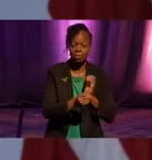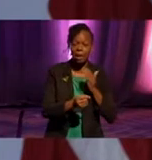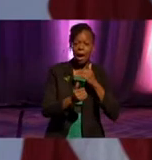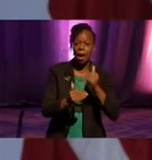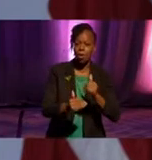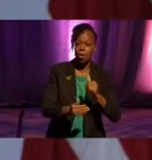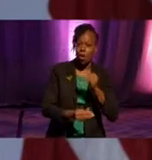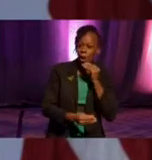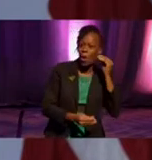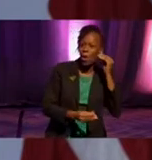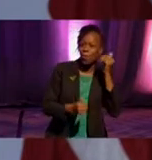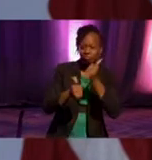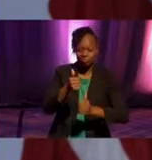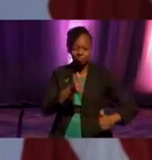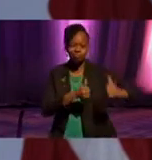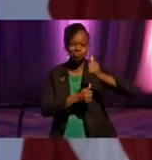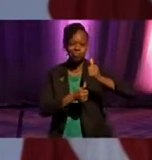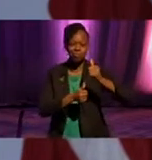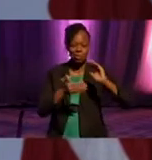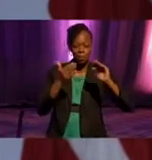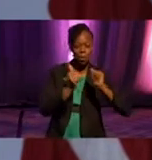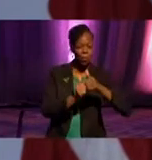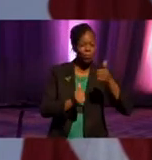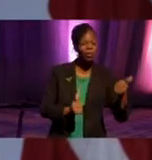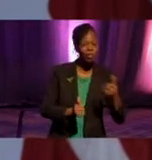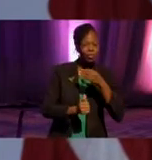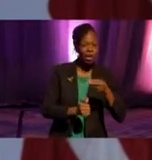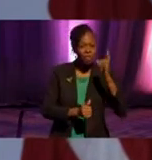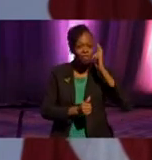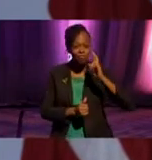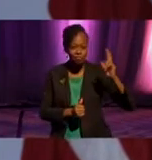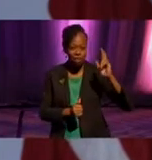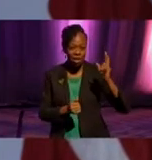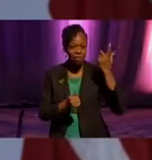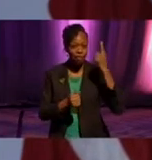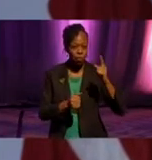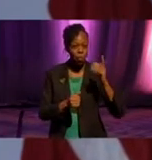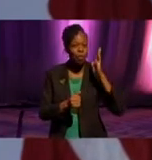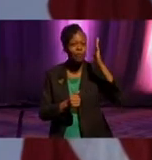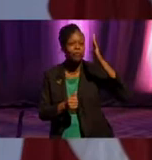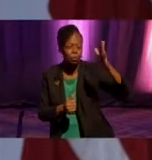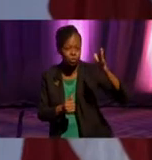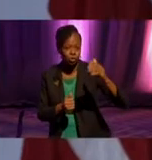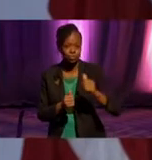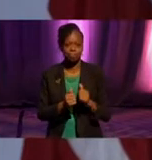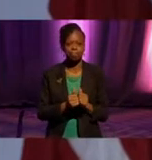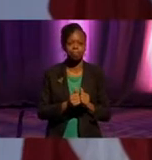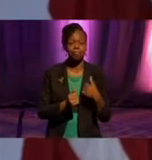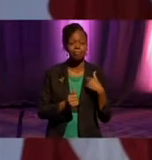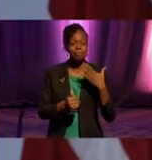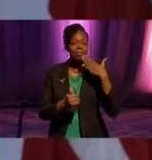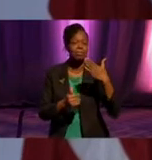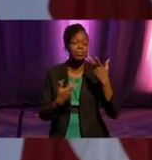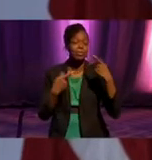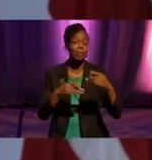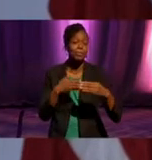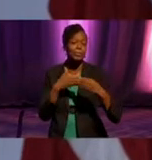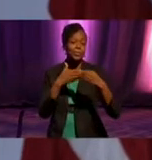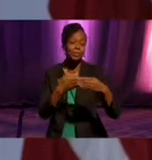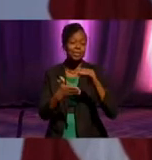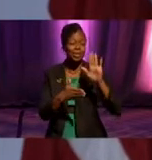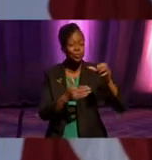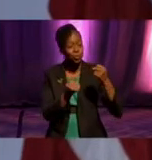many others, and definitely ready to be the 51st state. I thank you for this amazing opportunity to lead, and I thank you for your